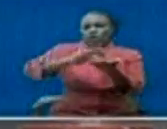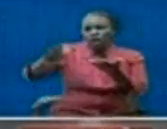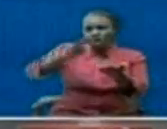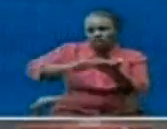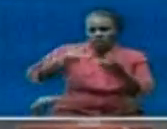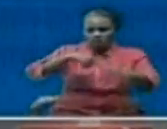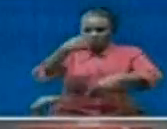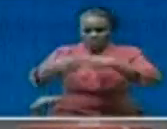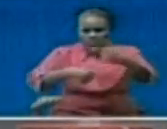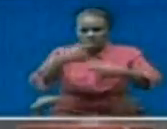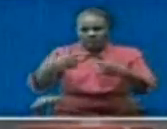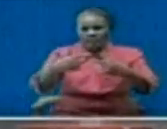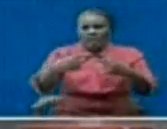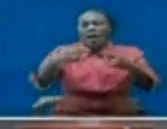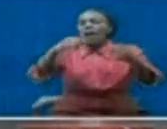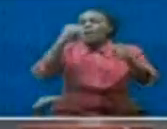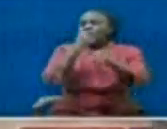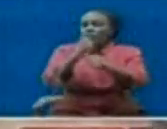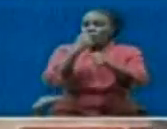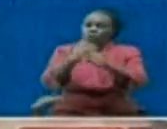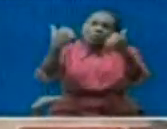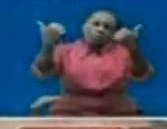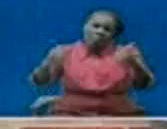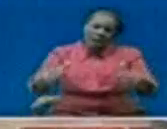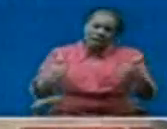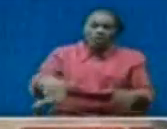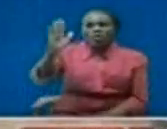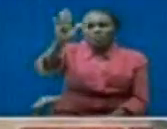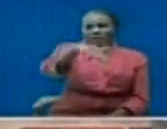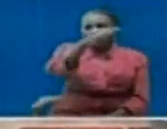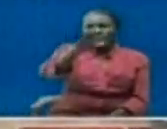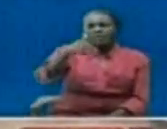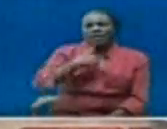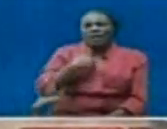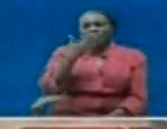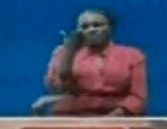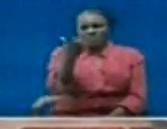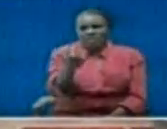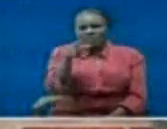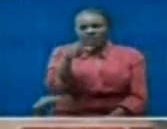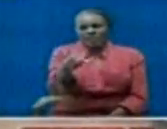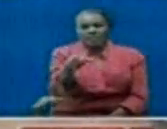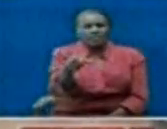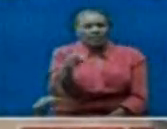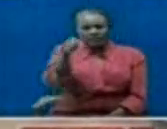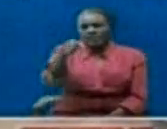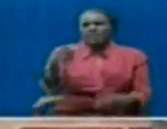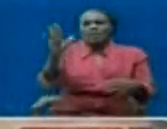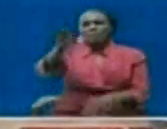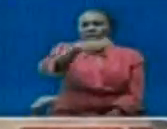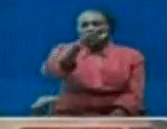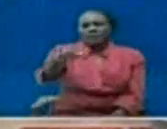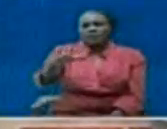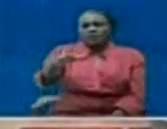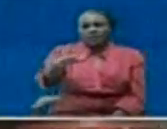reconciliation process. And now we've had, we haven't done that. Our parliament actually has been misused. I'm a member of parliament. This parliament has been misused. I was about to say, isn't it your